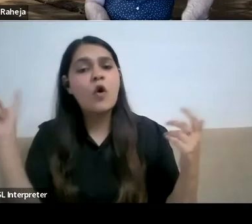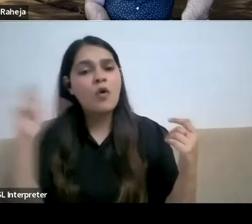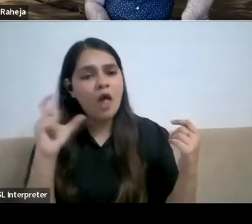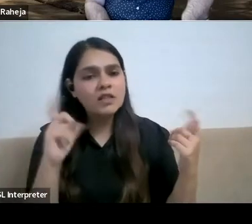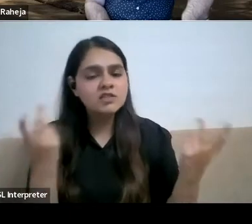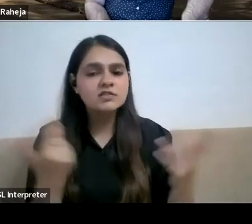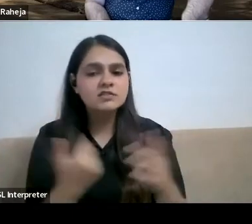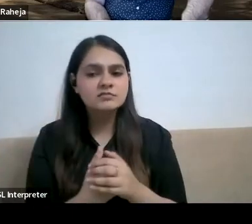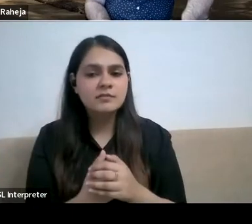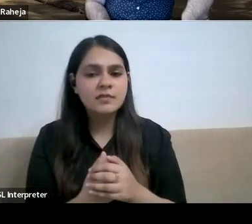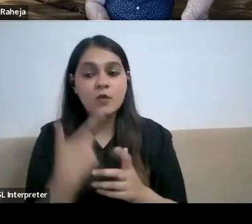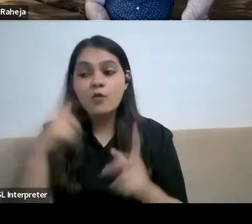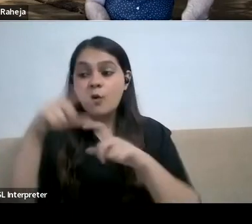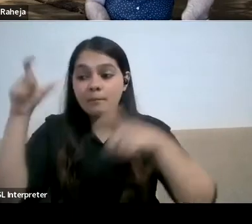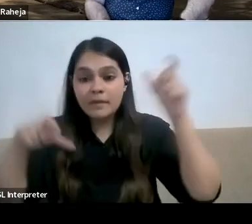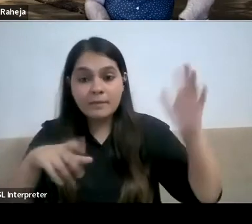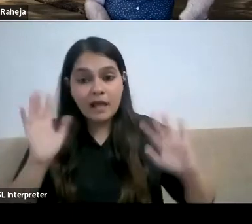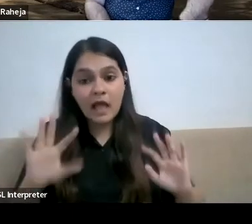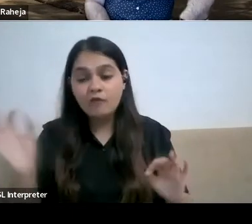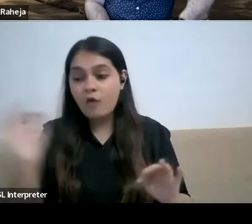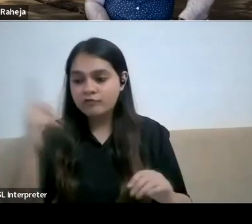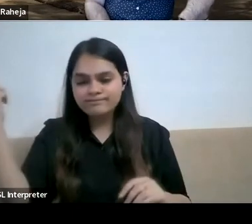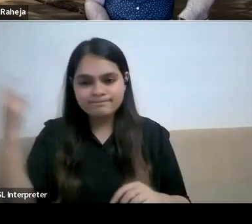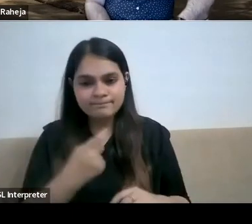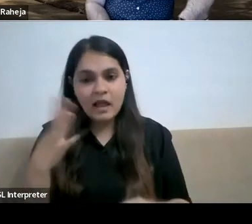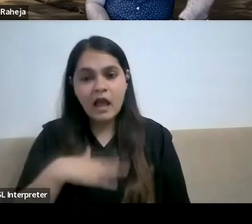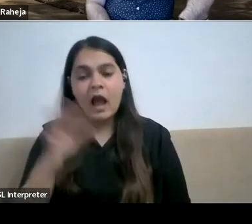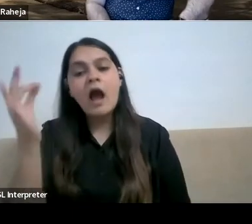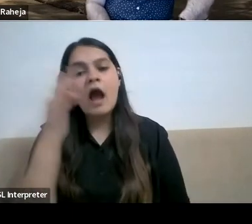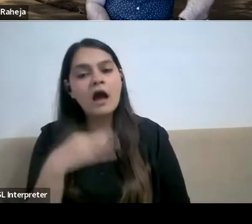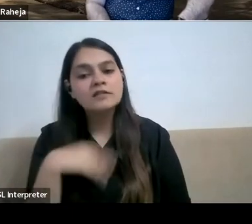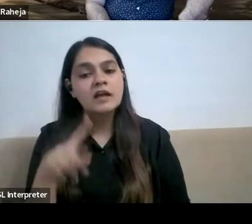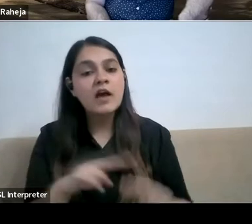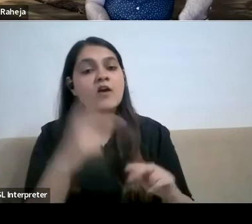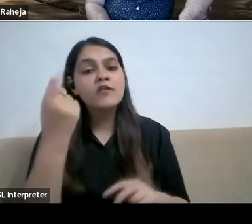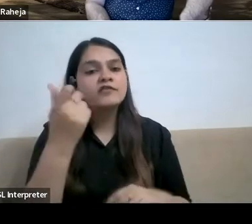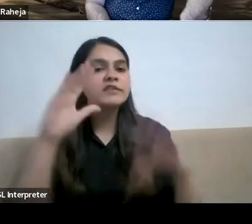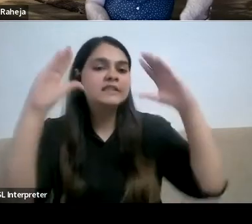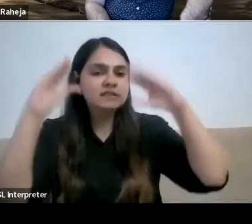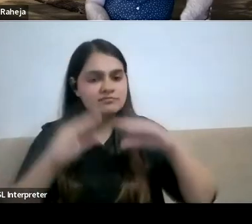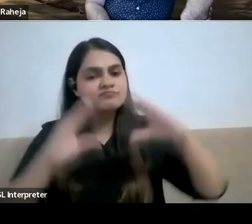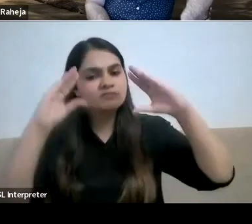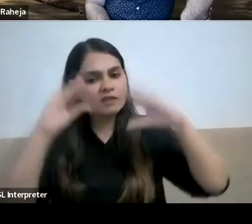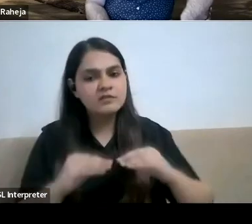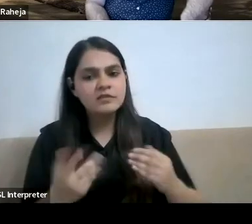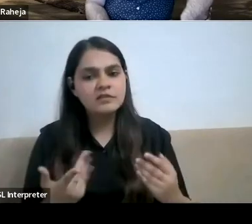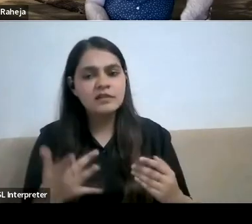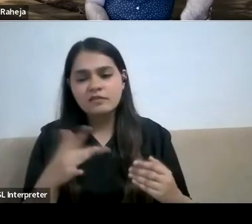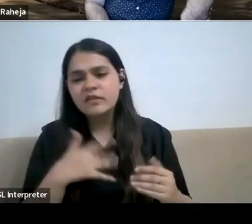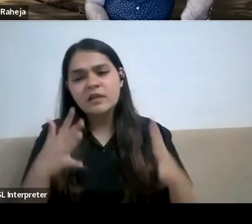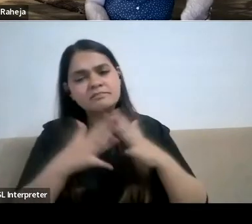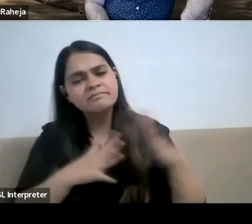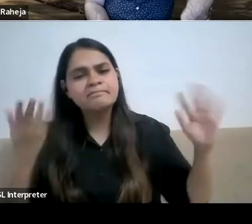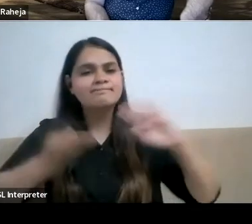colleges. The number of people who are coming to my office asking for fees reduction and everything is massively